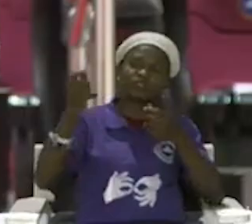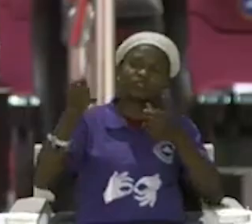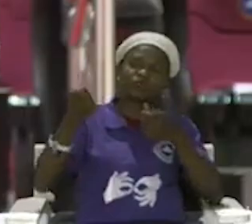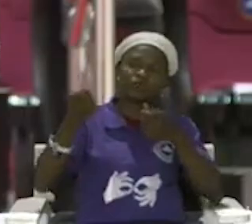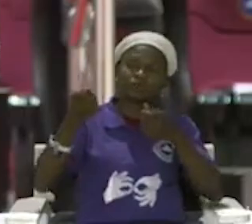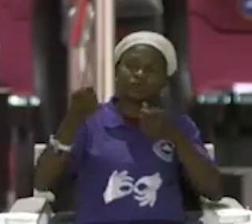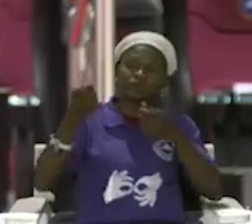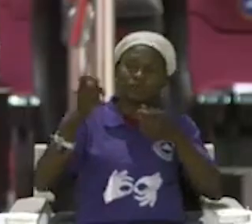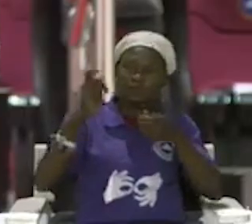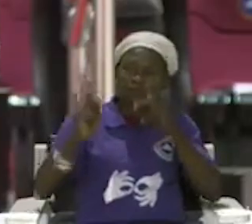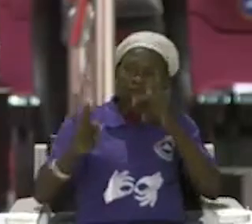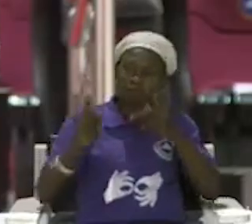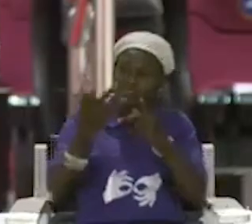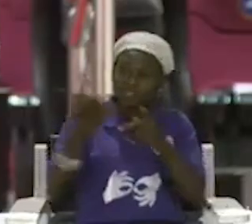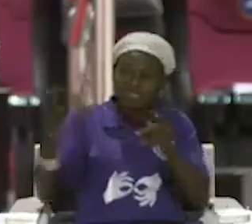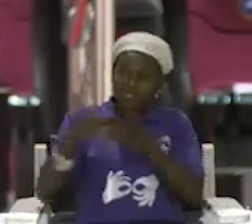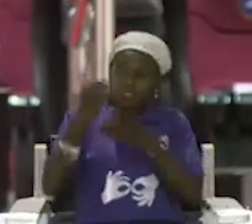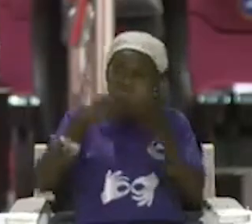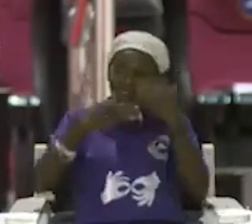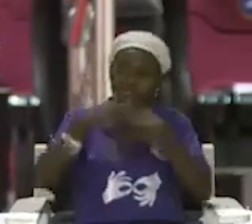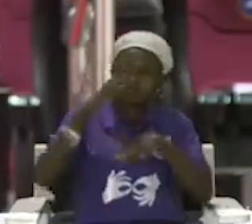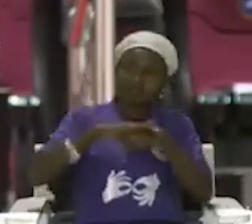underneath the earth.